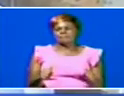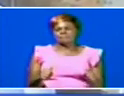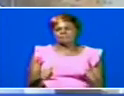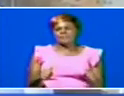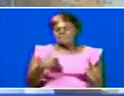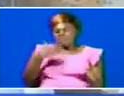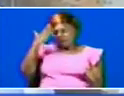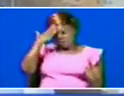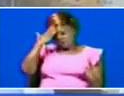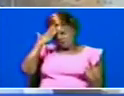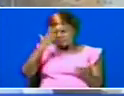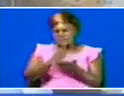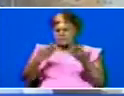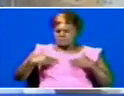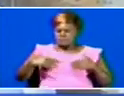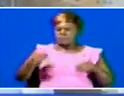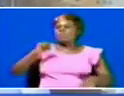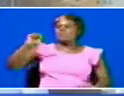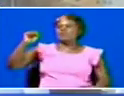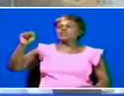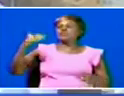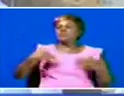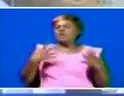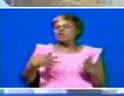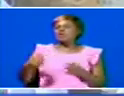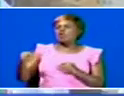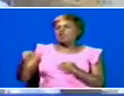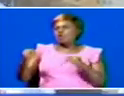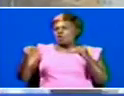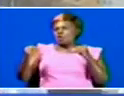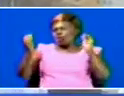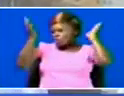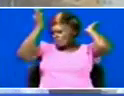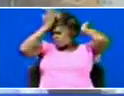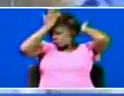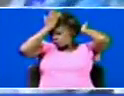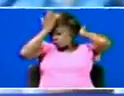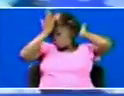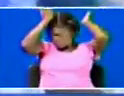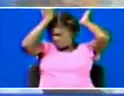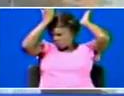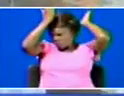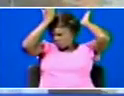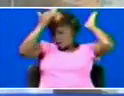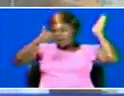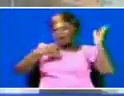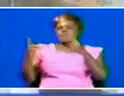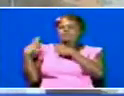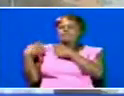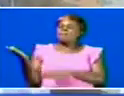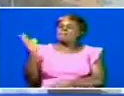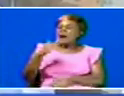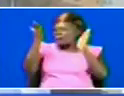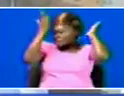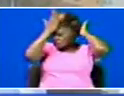And I'm aware there are people who are playing politics. Hata walikimbia baka kwa Archbishop anawaambia, I have no mandate. Go back to your